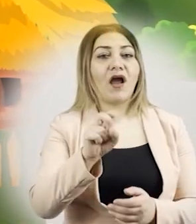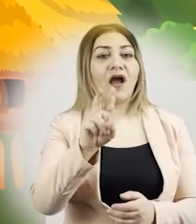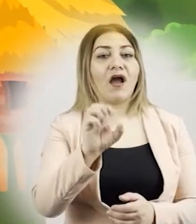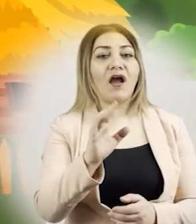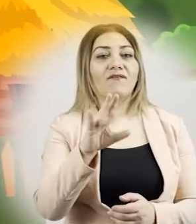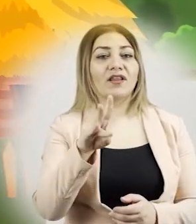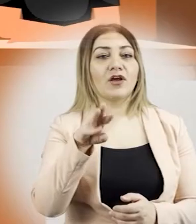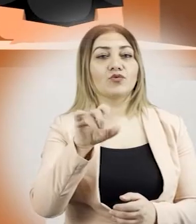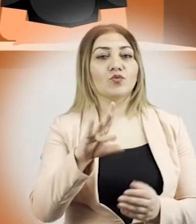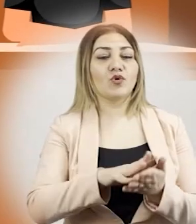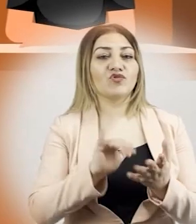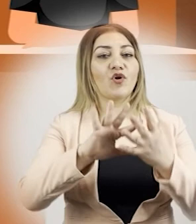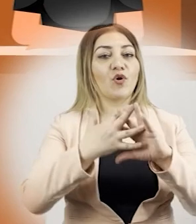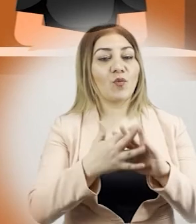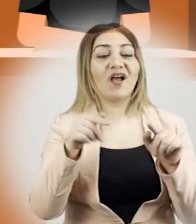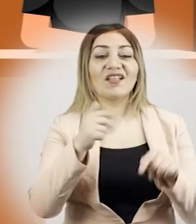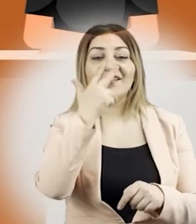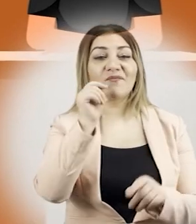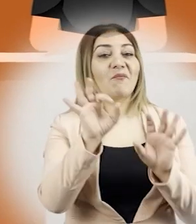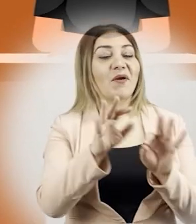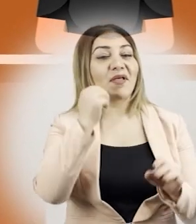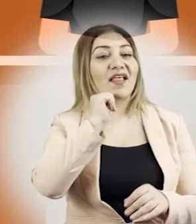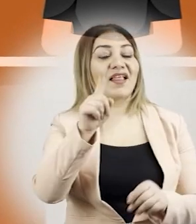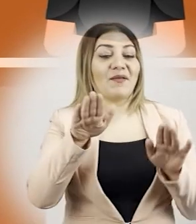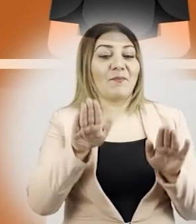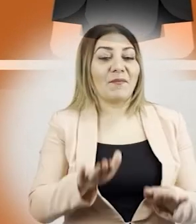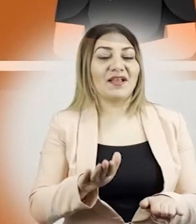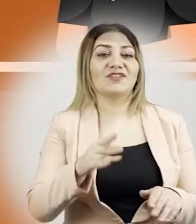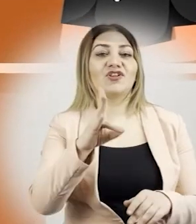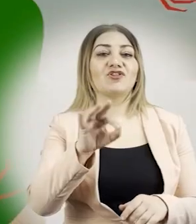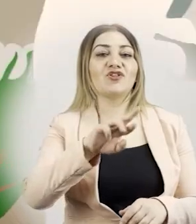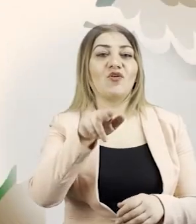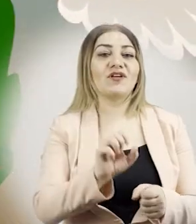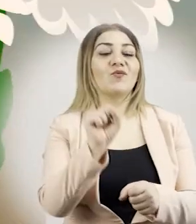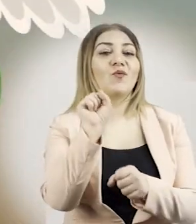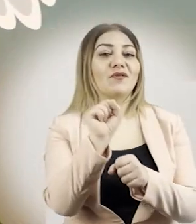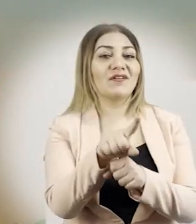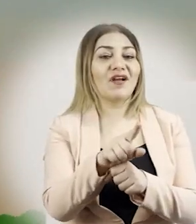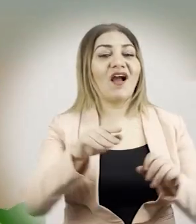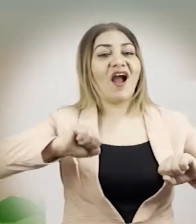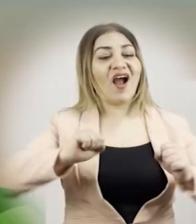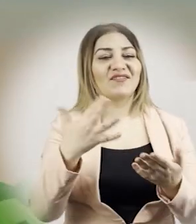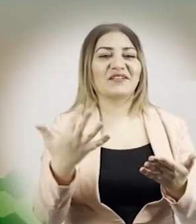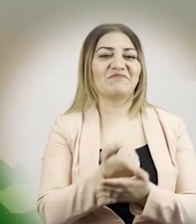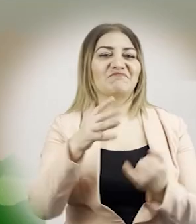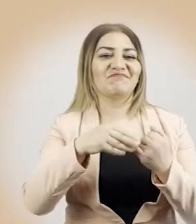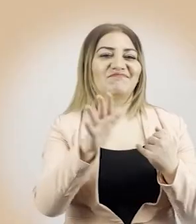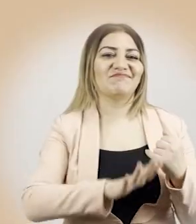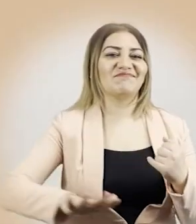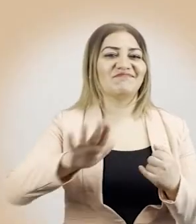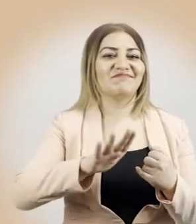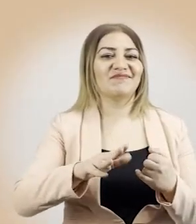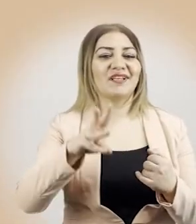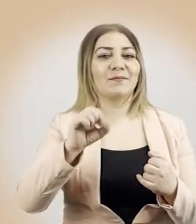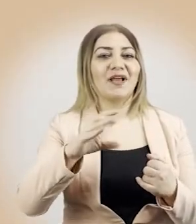The tale has it that this is the very place where the dove sent by the patriarch Noah found the awaited land. Now, when gazing at the Ararat Plateau